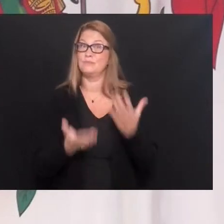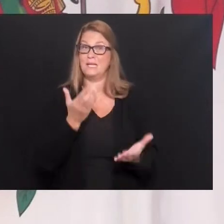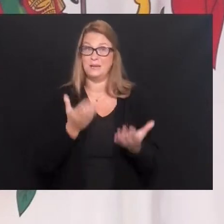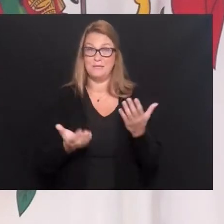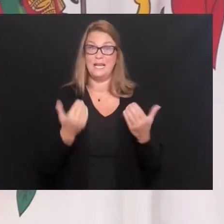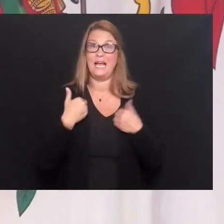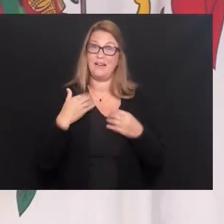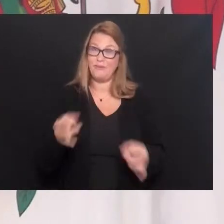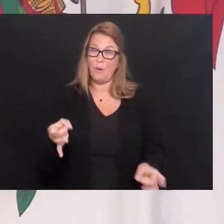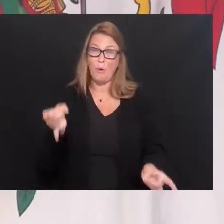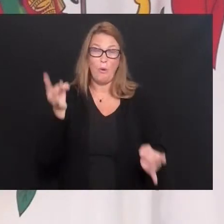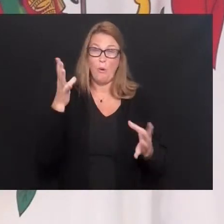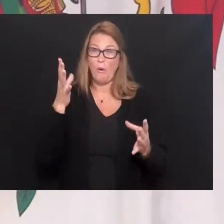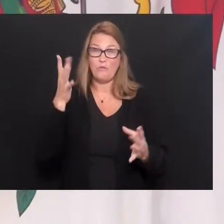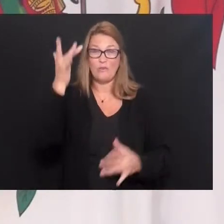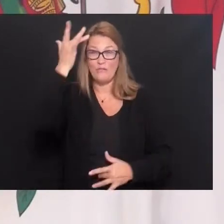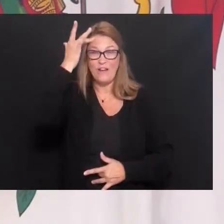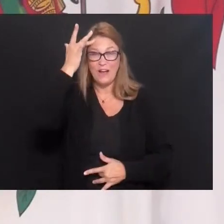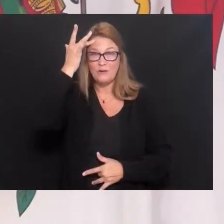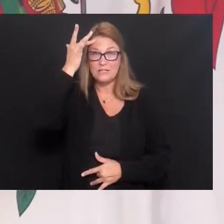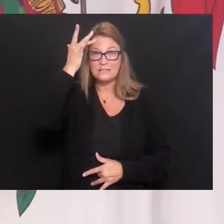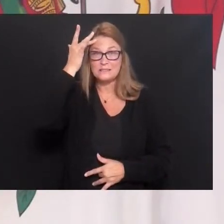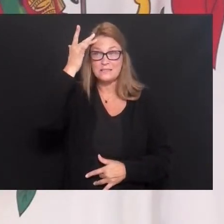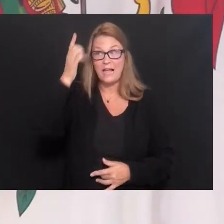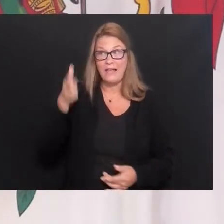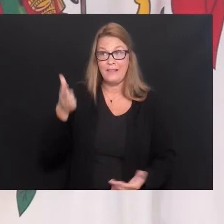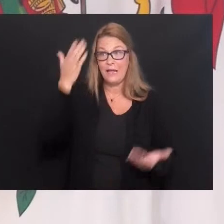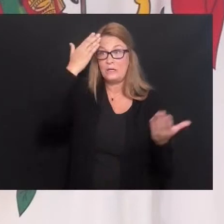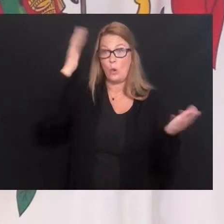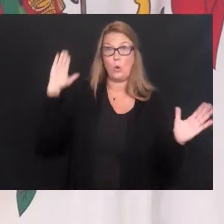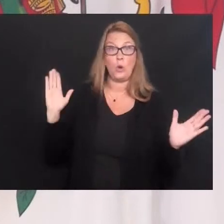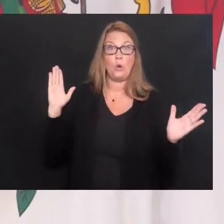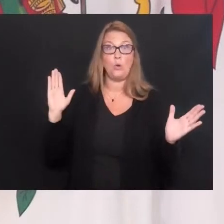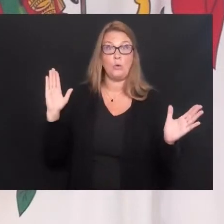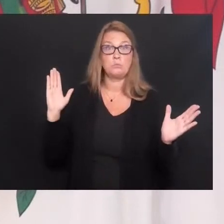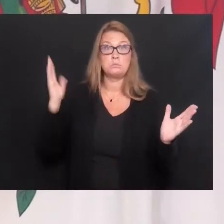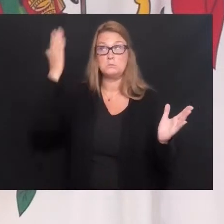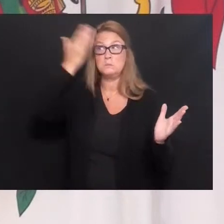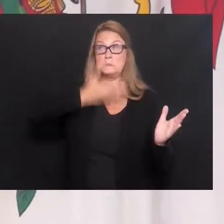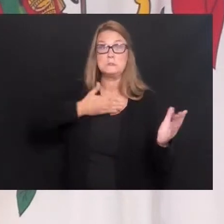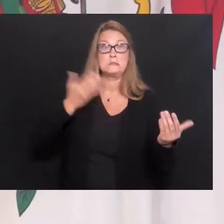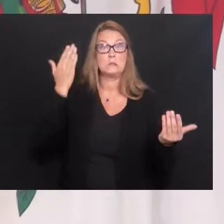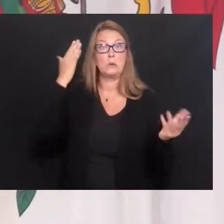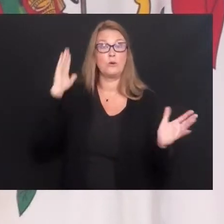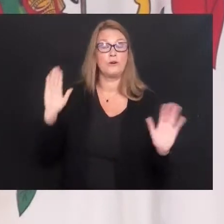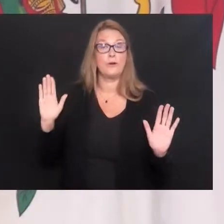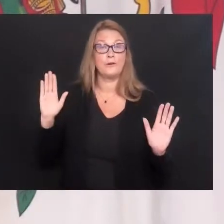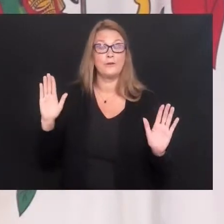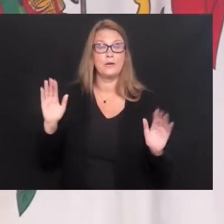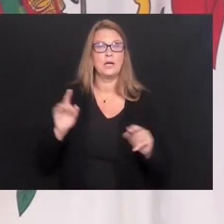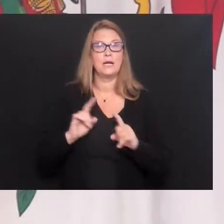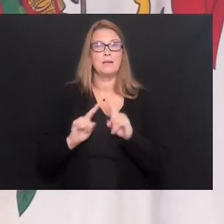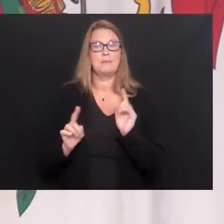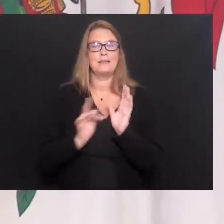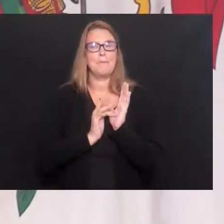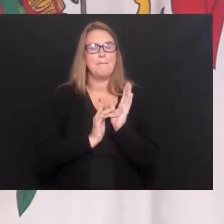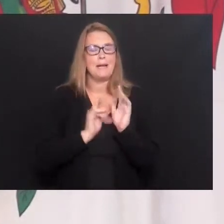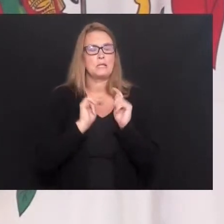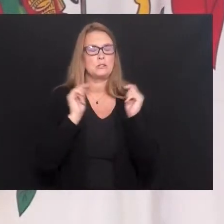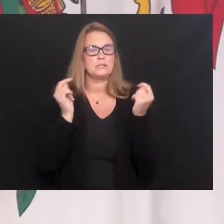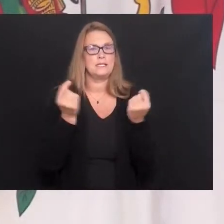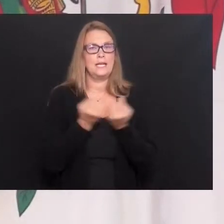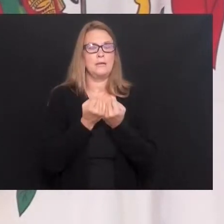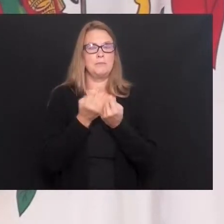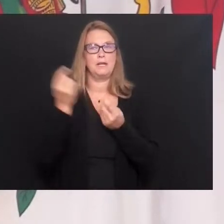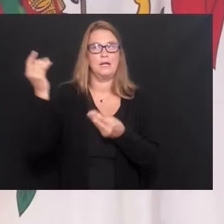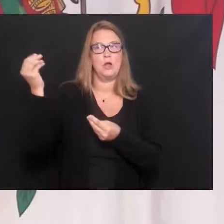terrible virus. May not even know it. They may not even know it. But all the medical team, all of them